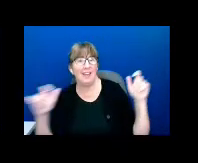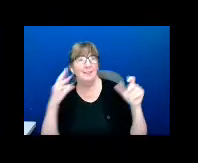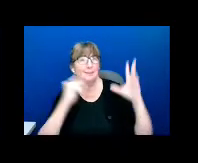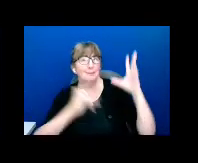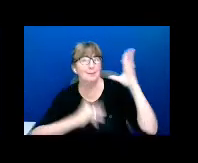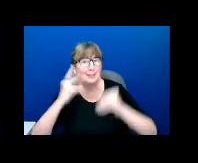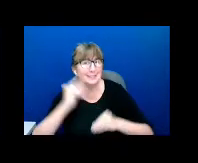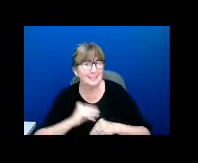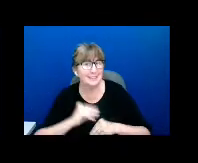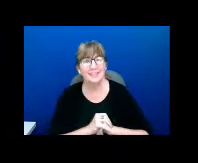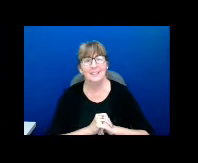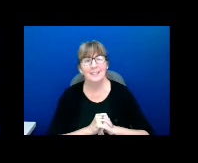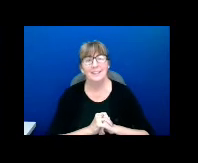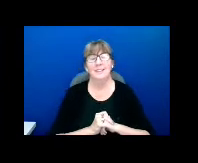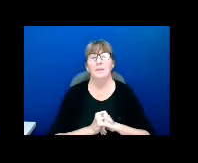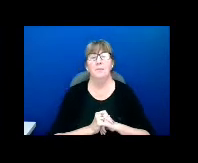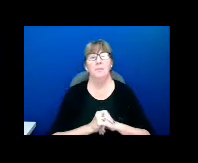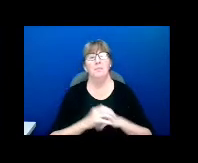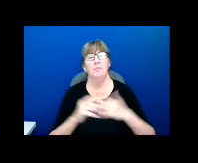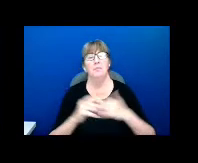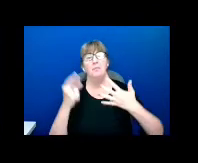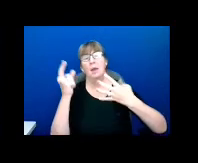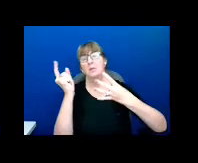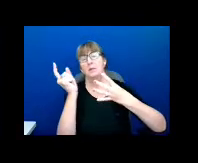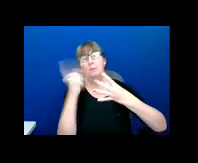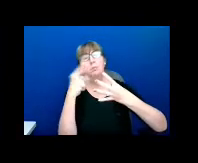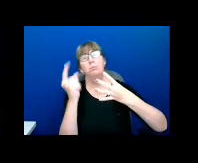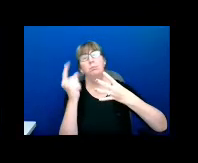I'm just going to go through the rest of these rather quickly,